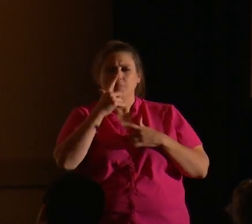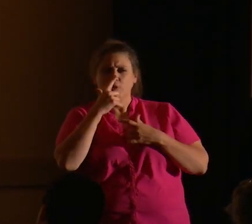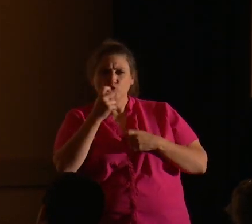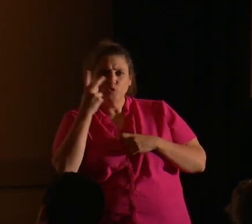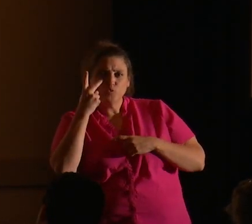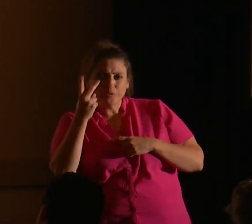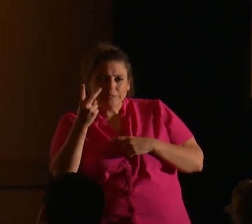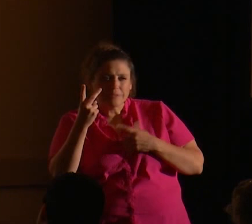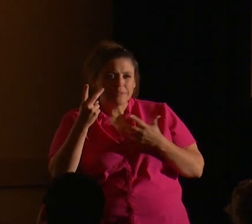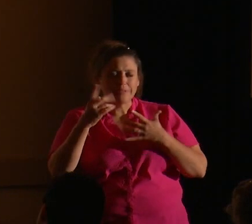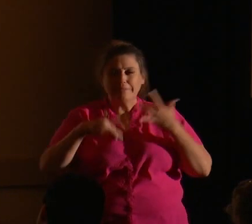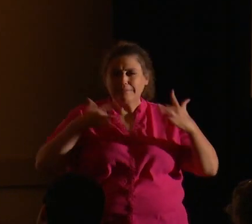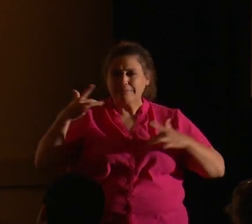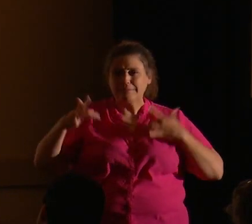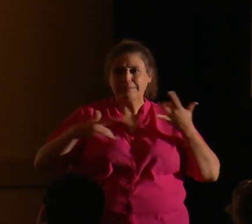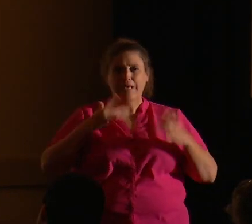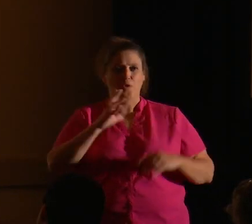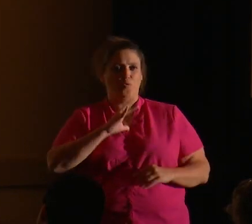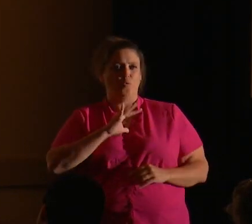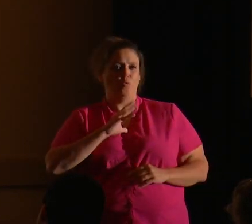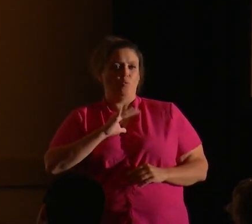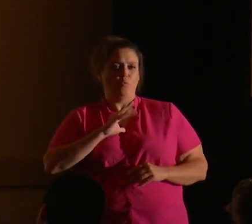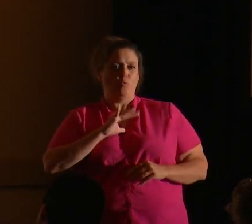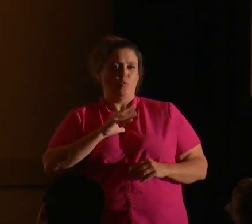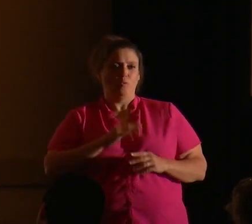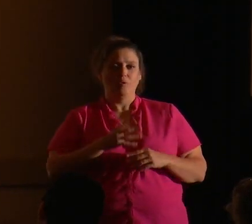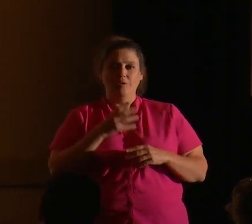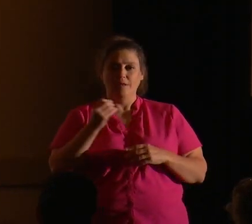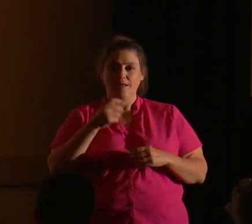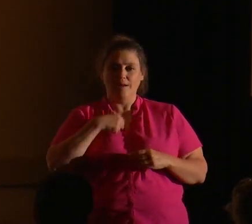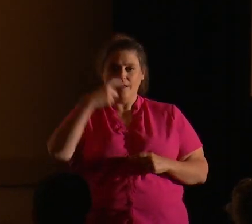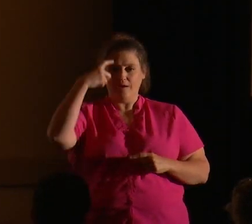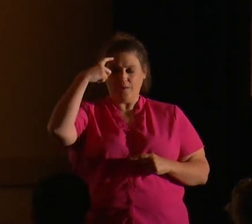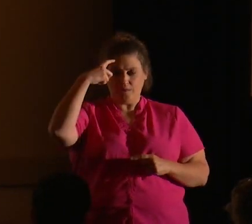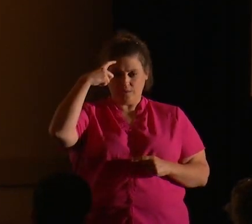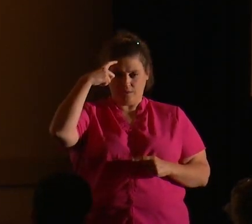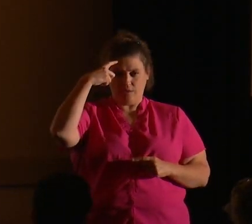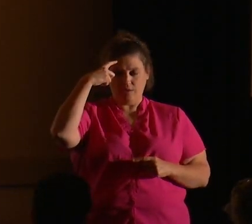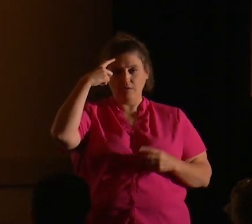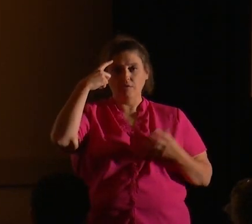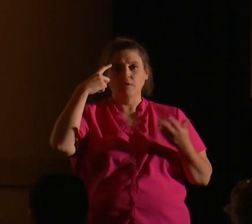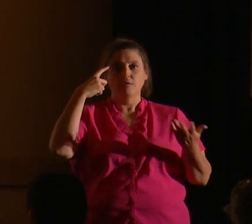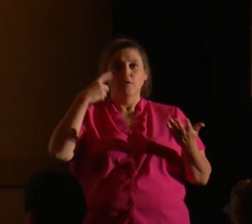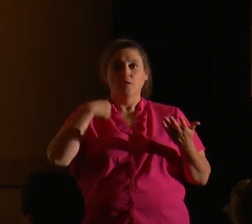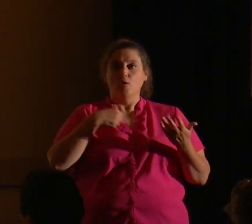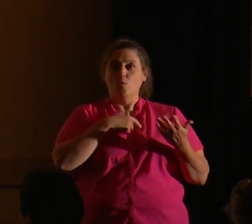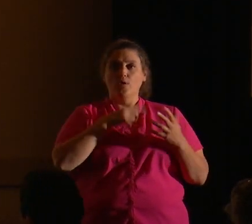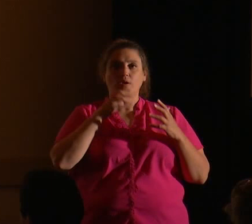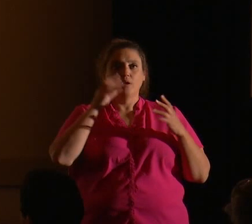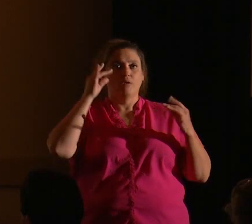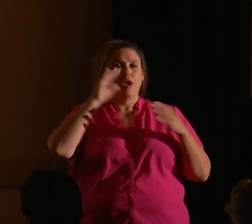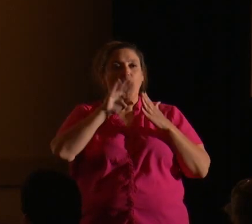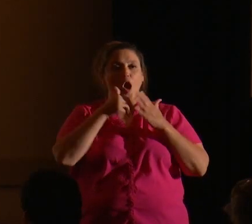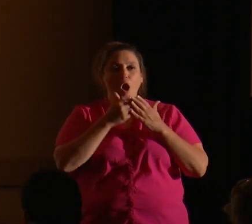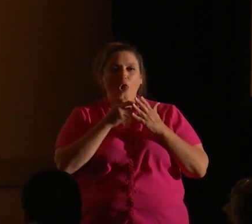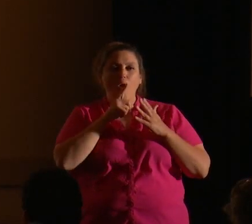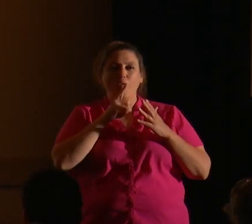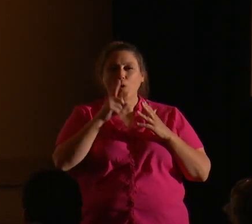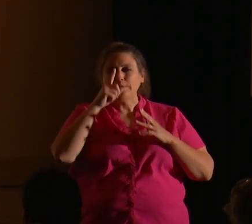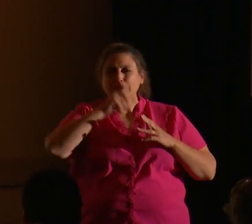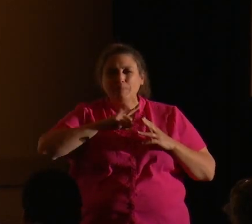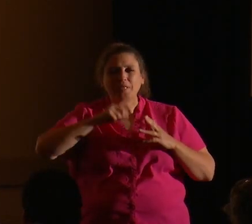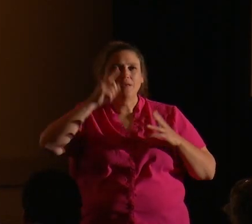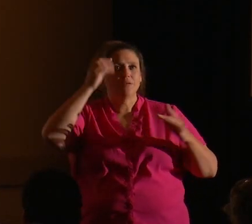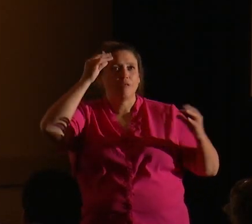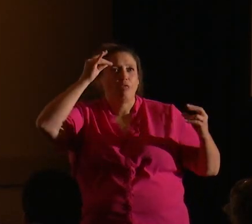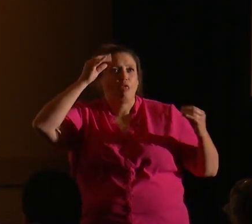an exciting, cool thing to do. And I think we can put aside all the strange mythology and all